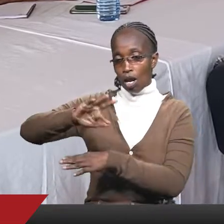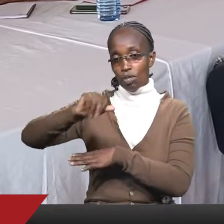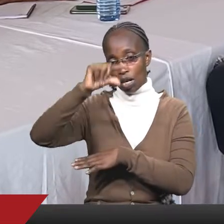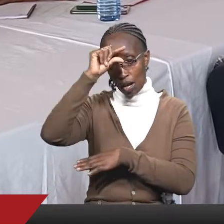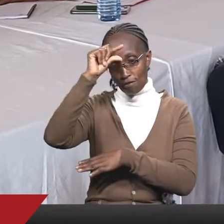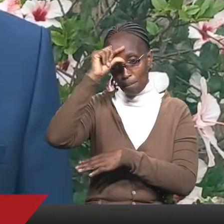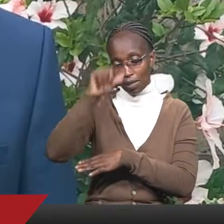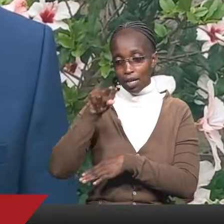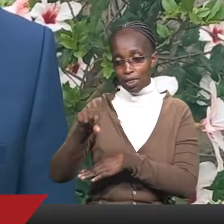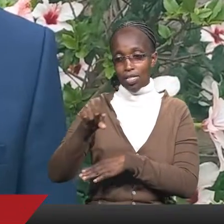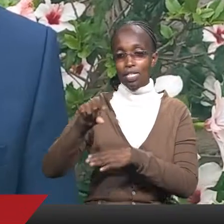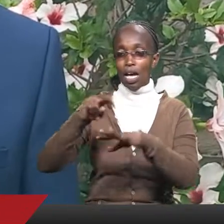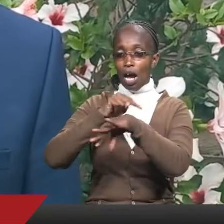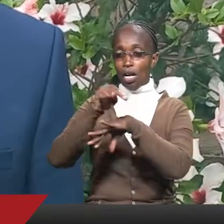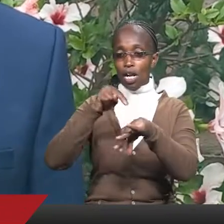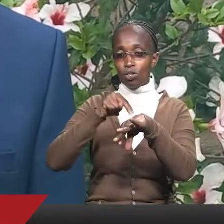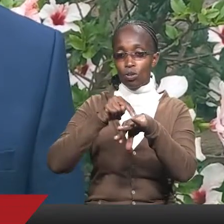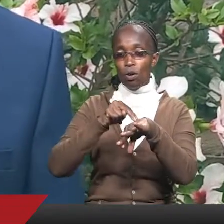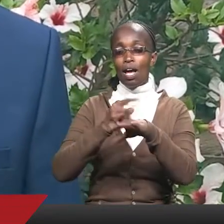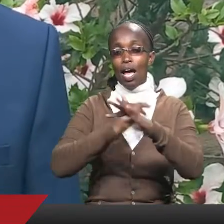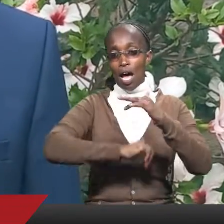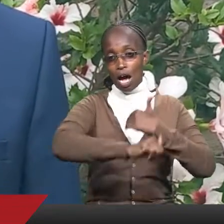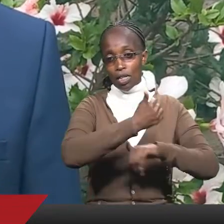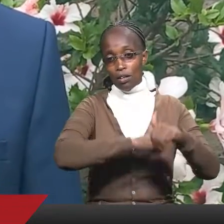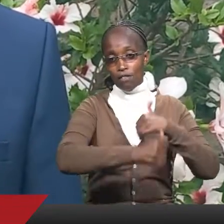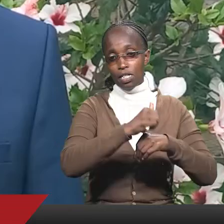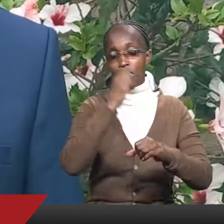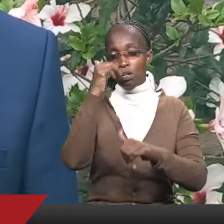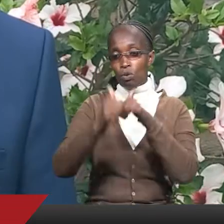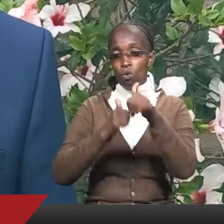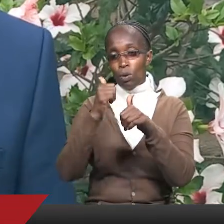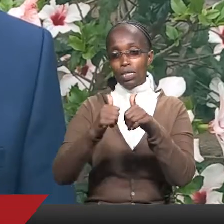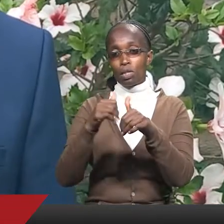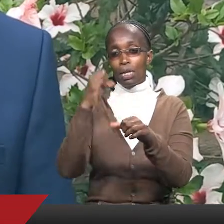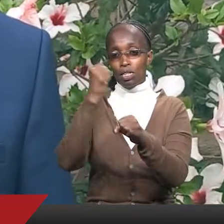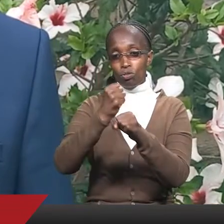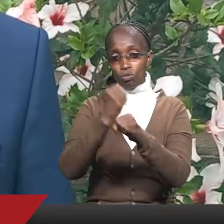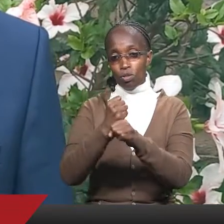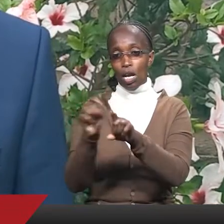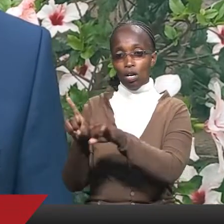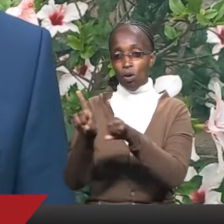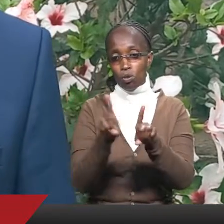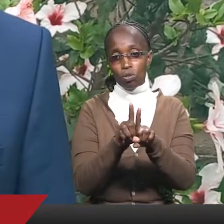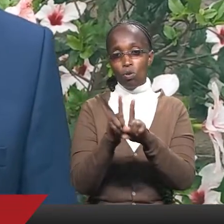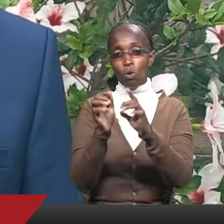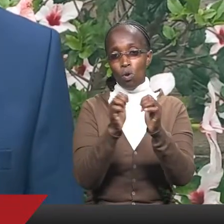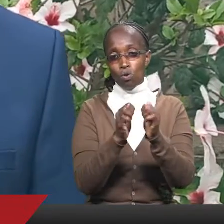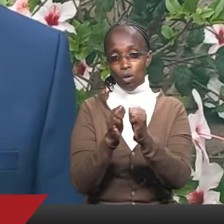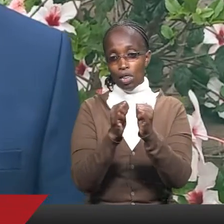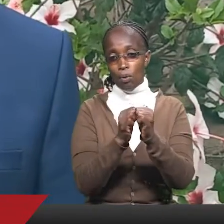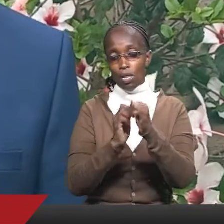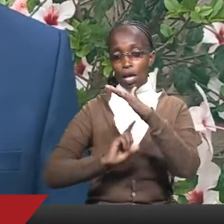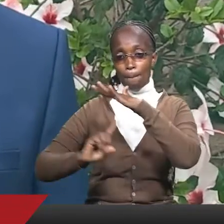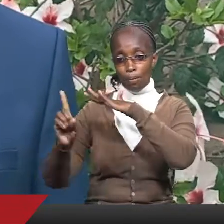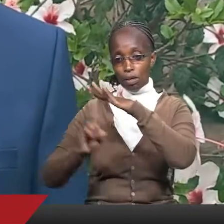kaunti. This is a national exercise that is being undertaken jointly between the Intergovernmental Relations Technical Committee and the Ministry